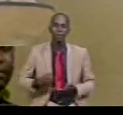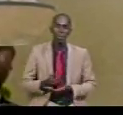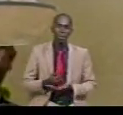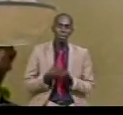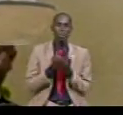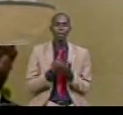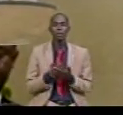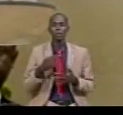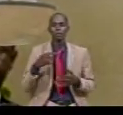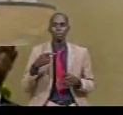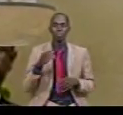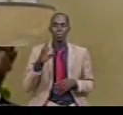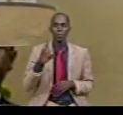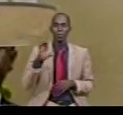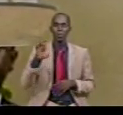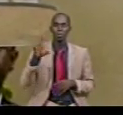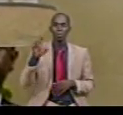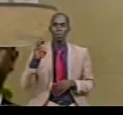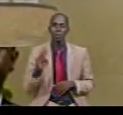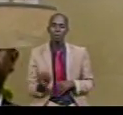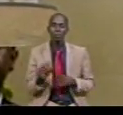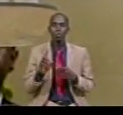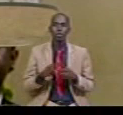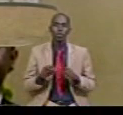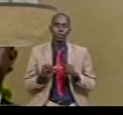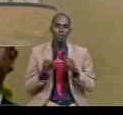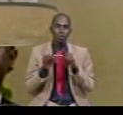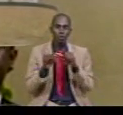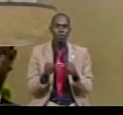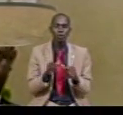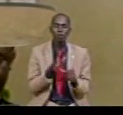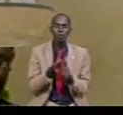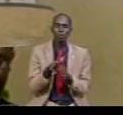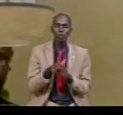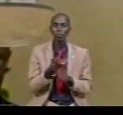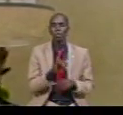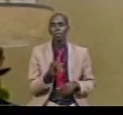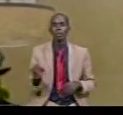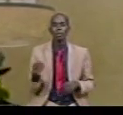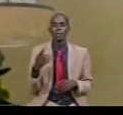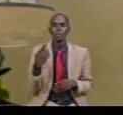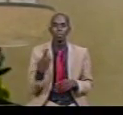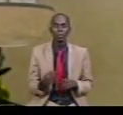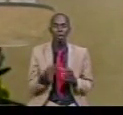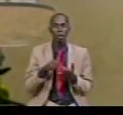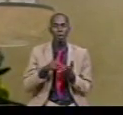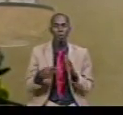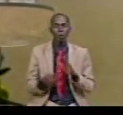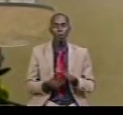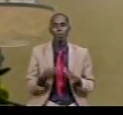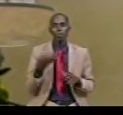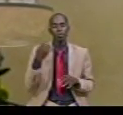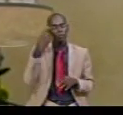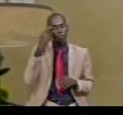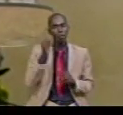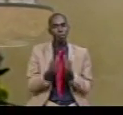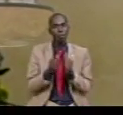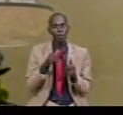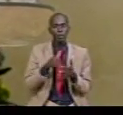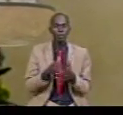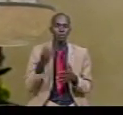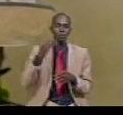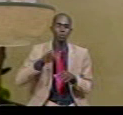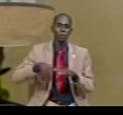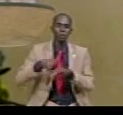Christian Life Ministry to continue fulfilling the purpose for which it was